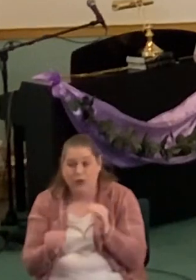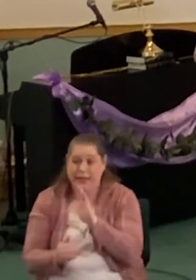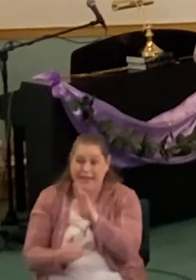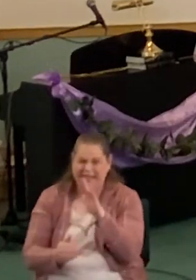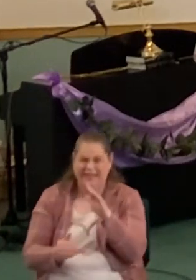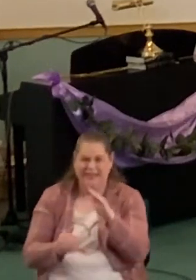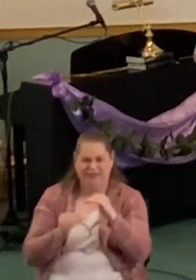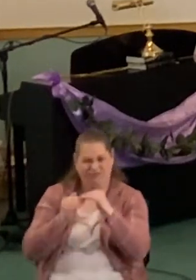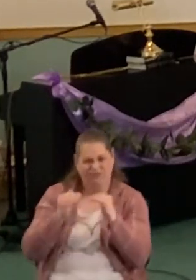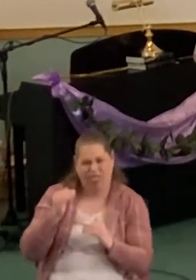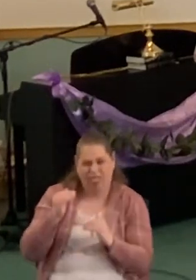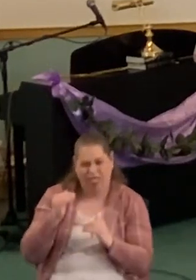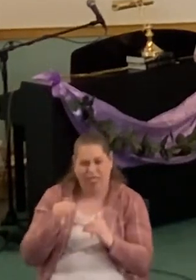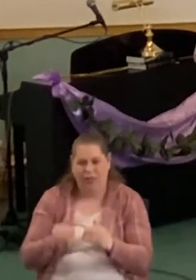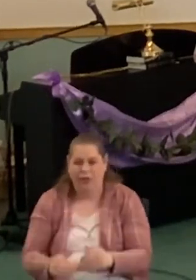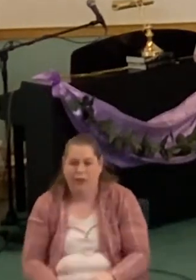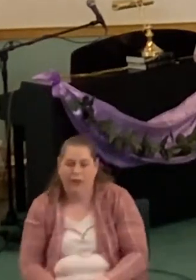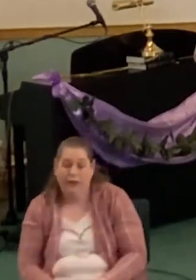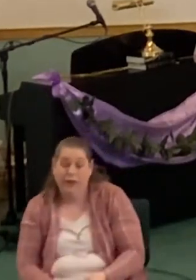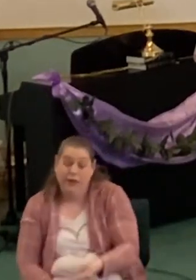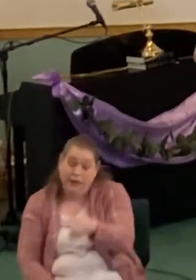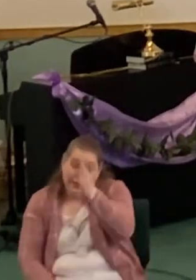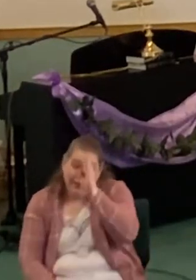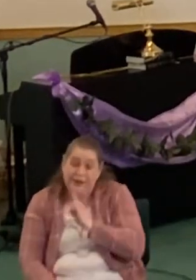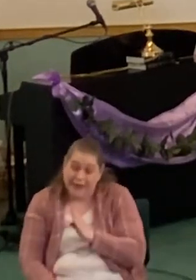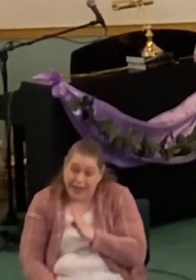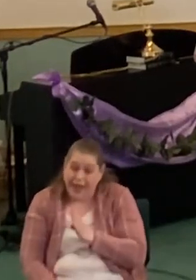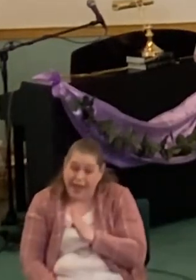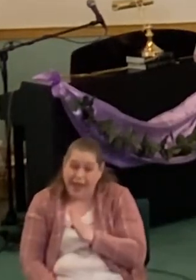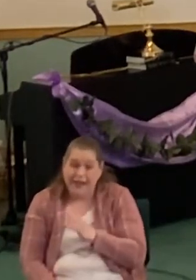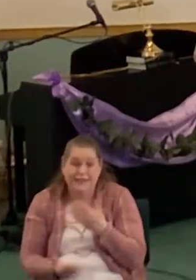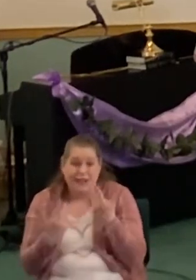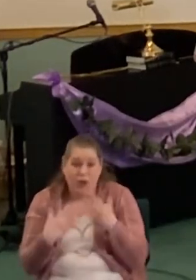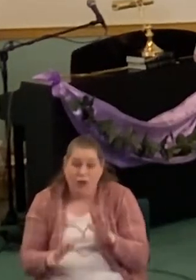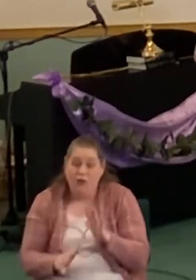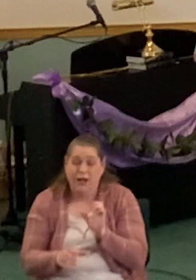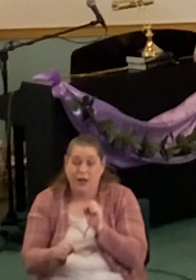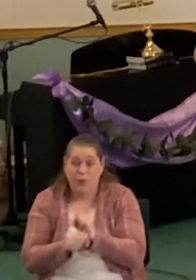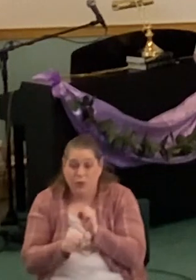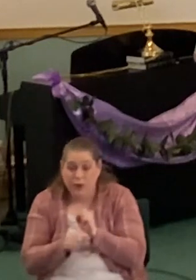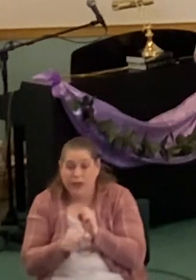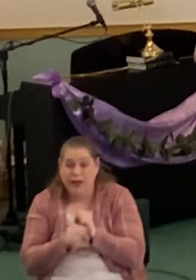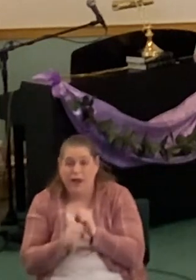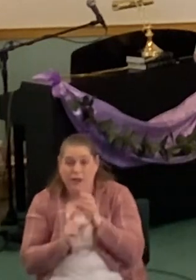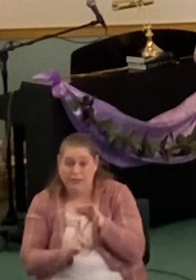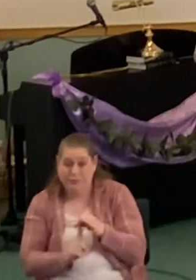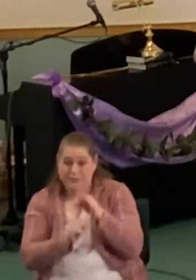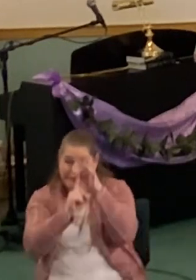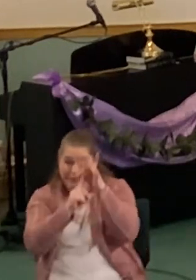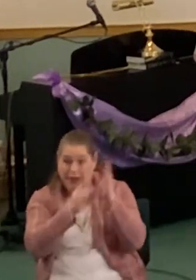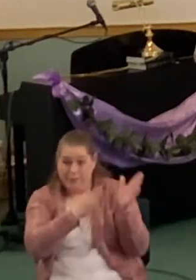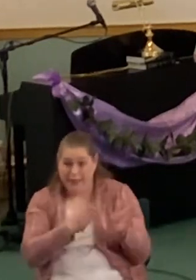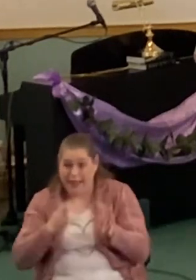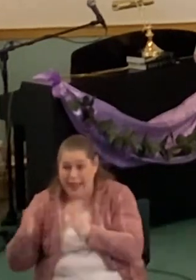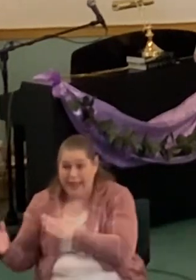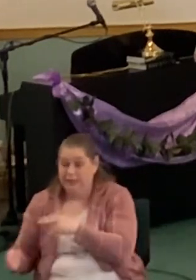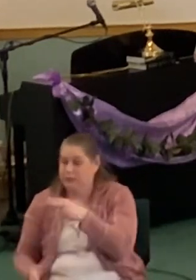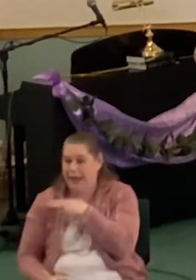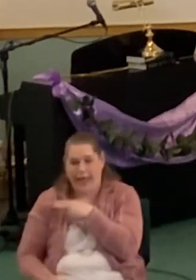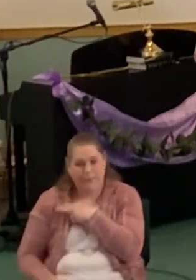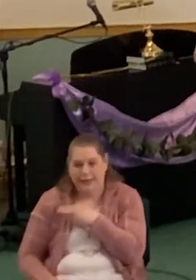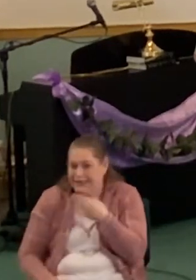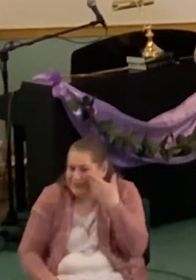indifference. Habakkuk has been learning that God is already working on specific plans, even though Habakkuk didn't know what those